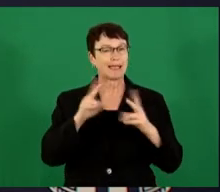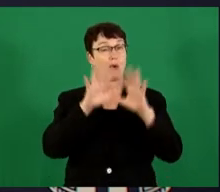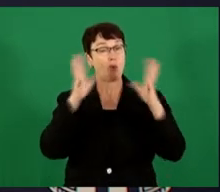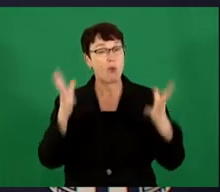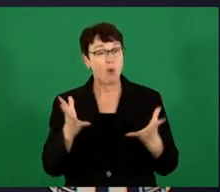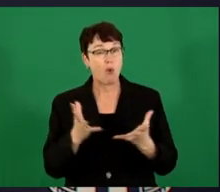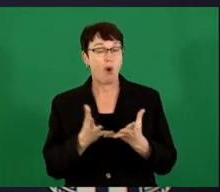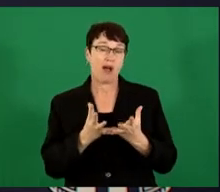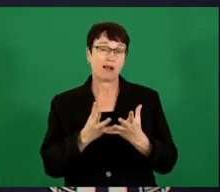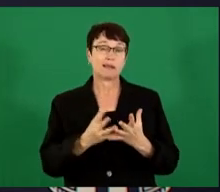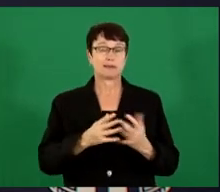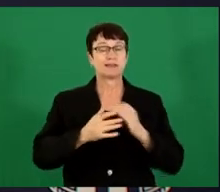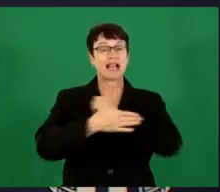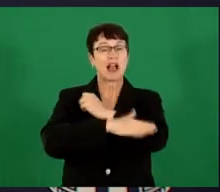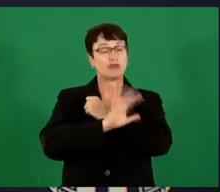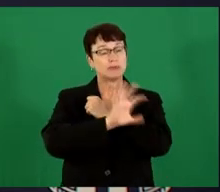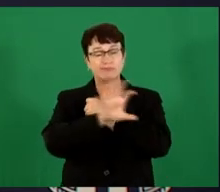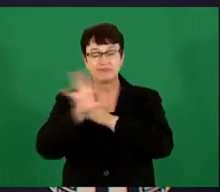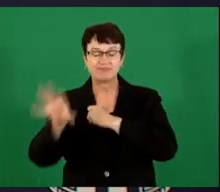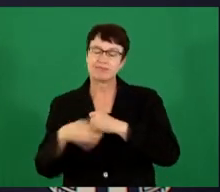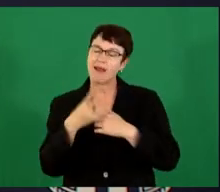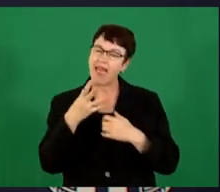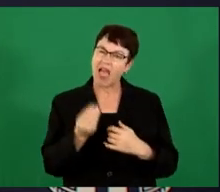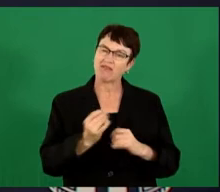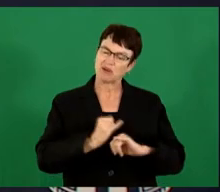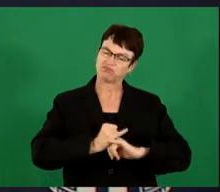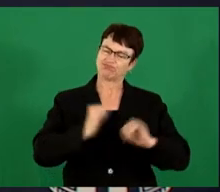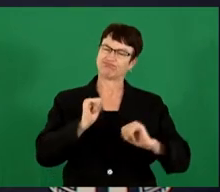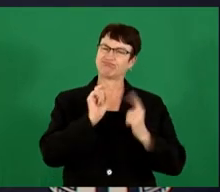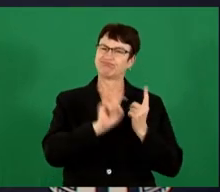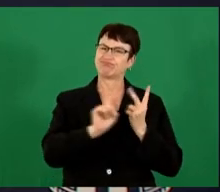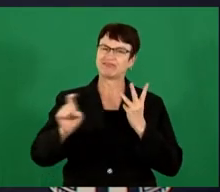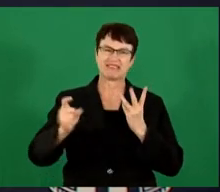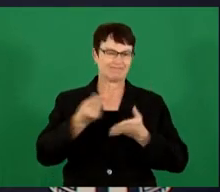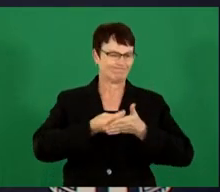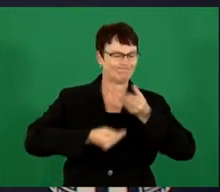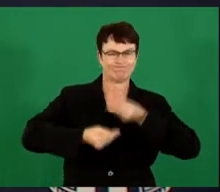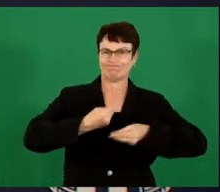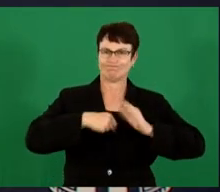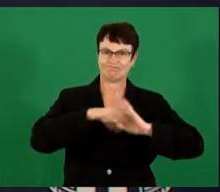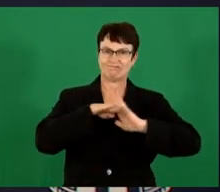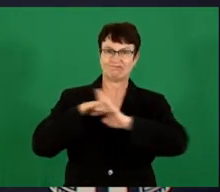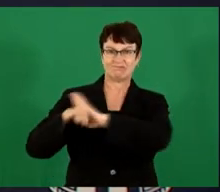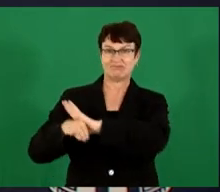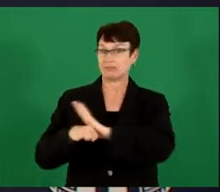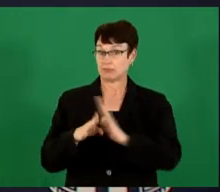by tighter global financial conditions.